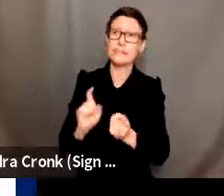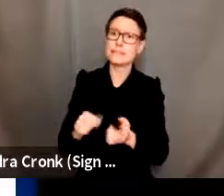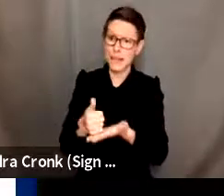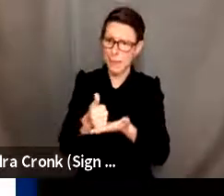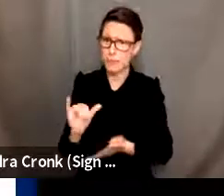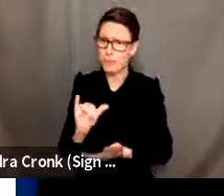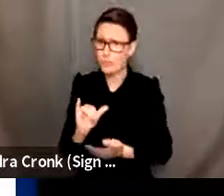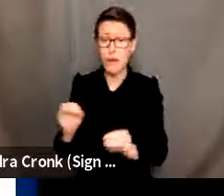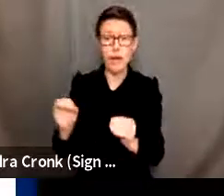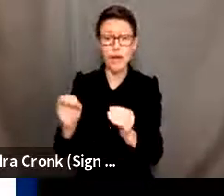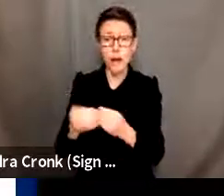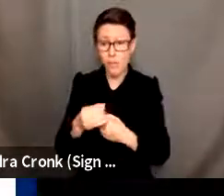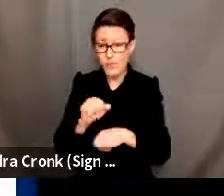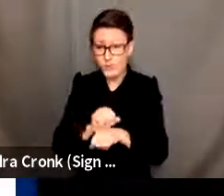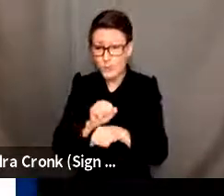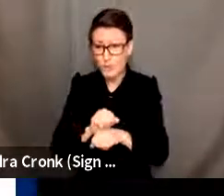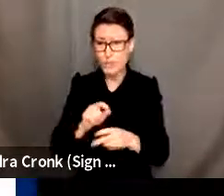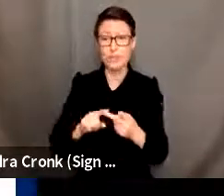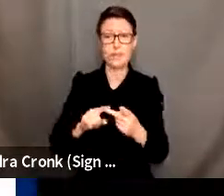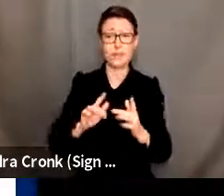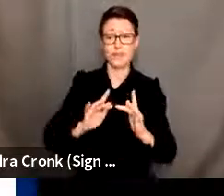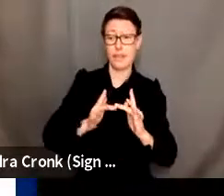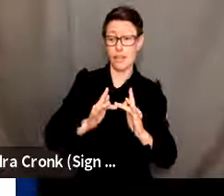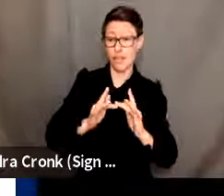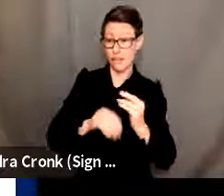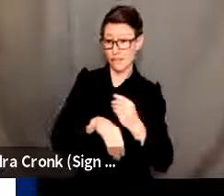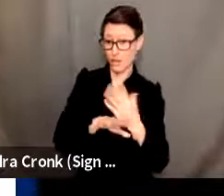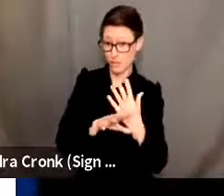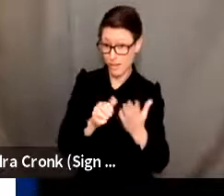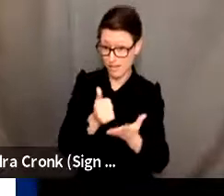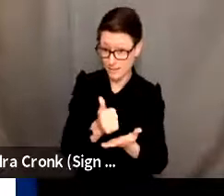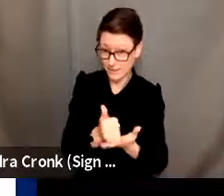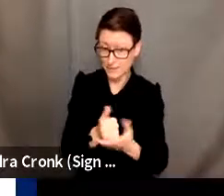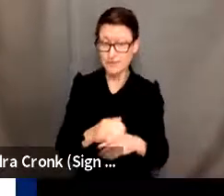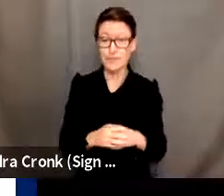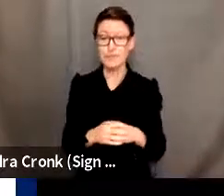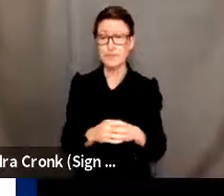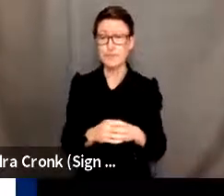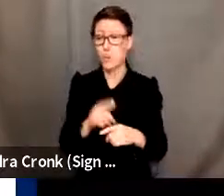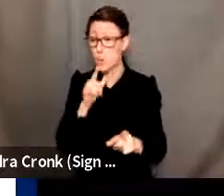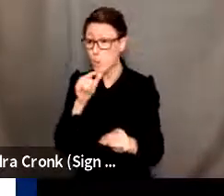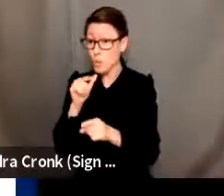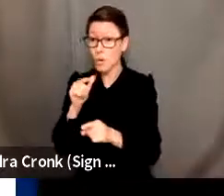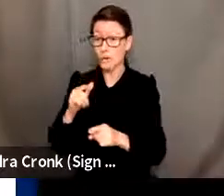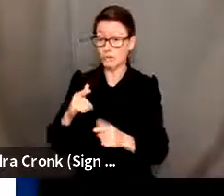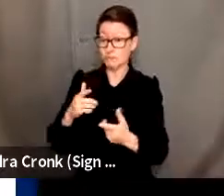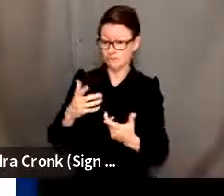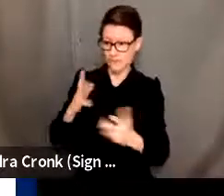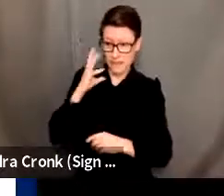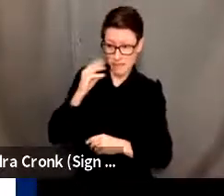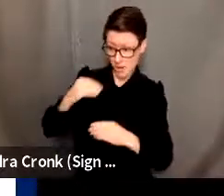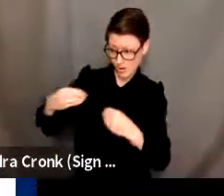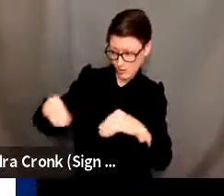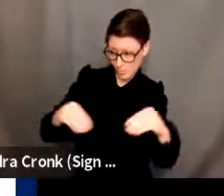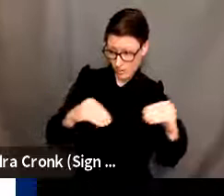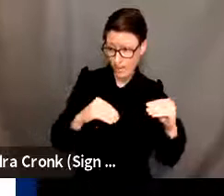and virtual assistance. We also are looking for people with retail experience to help in our pet supply store, and our